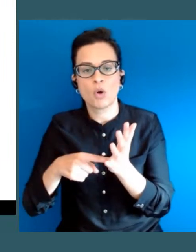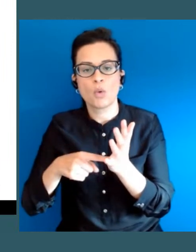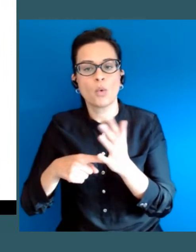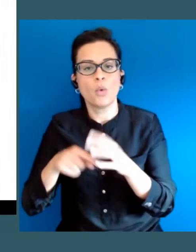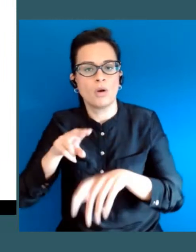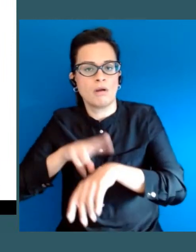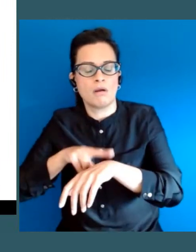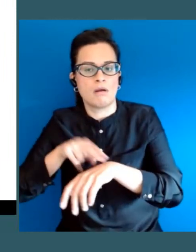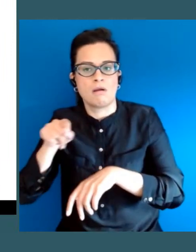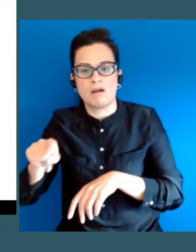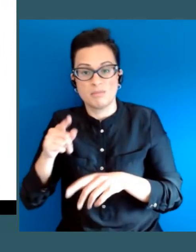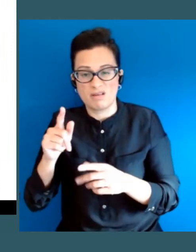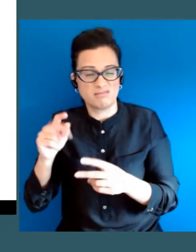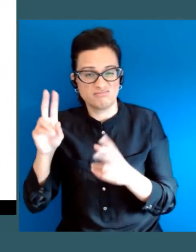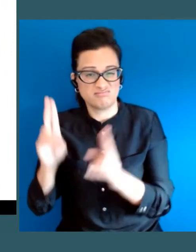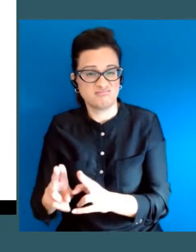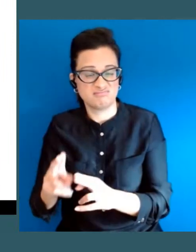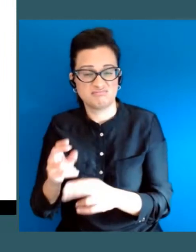low.